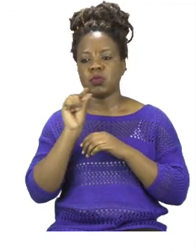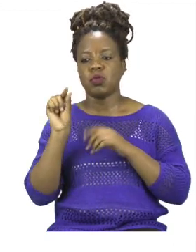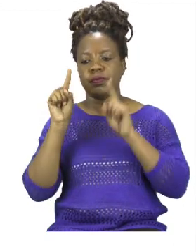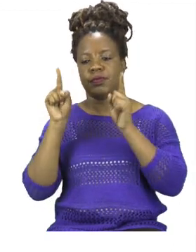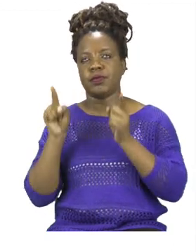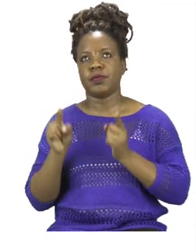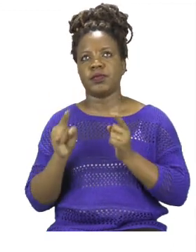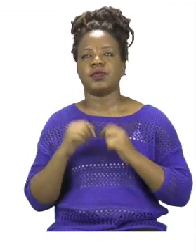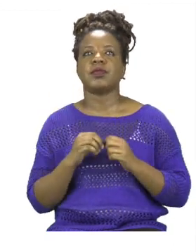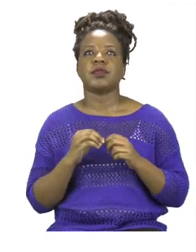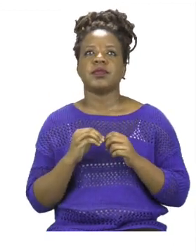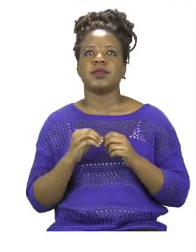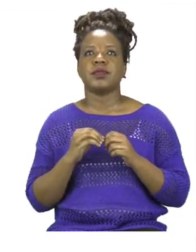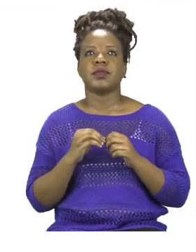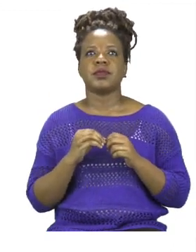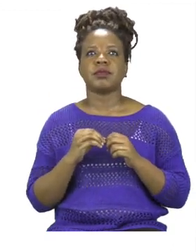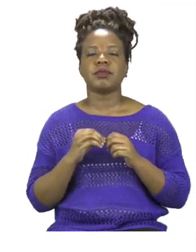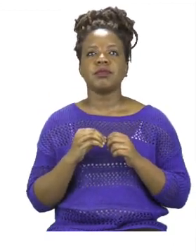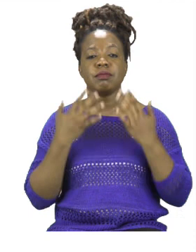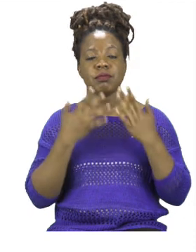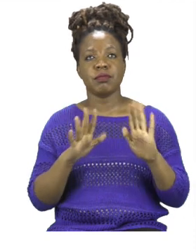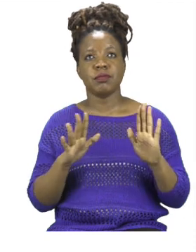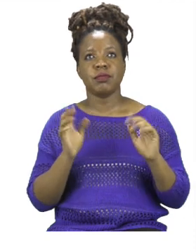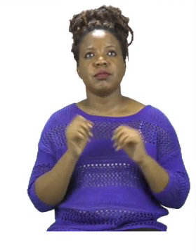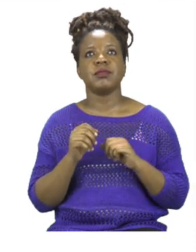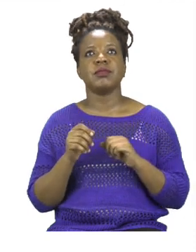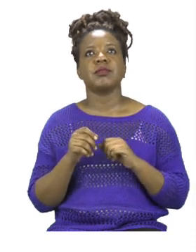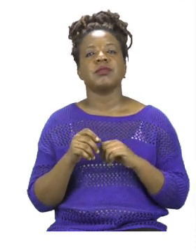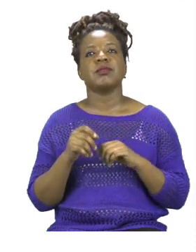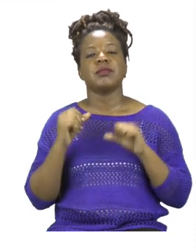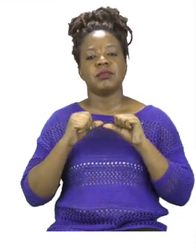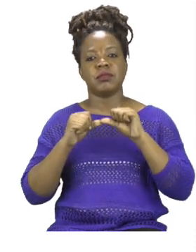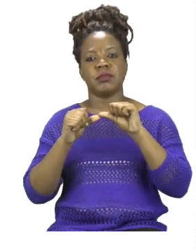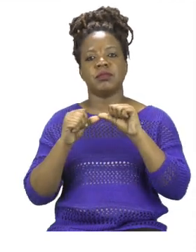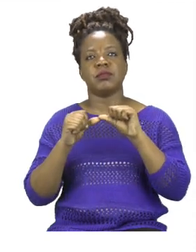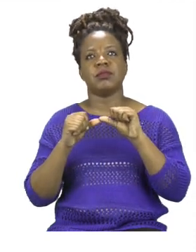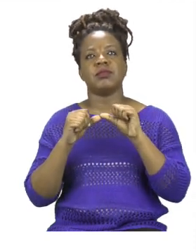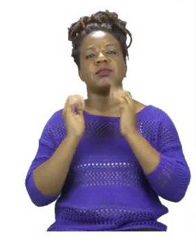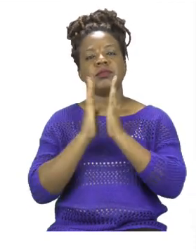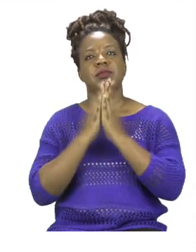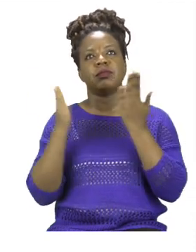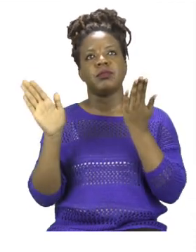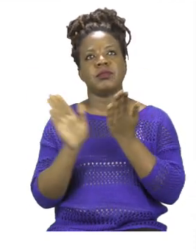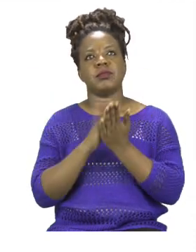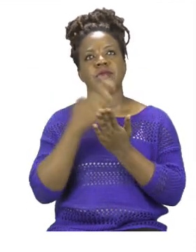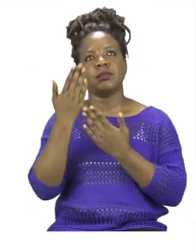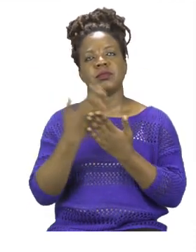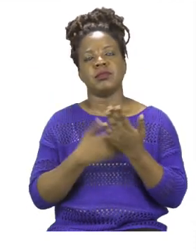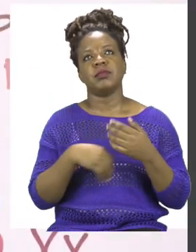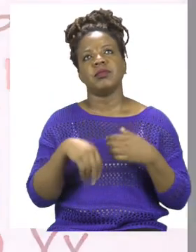correct. Once you're done with page 28, you can go now to the next page, page